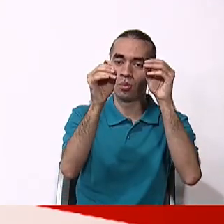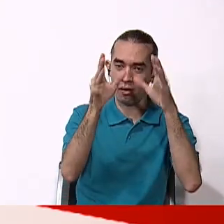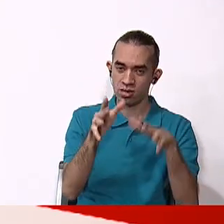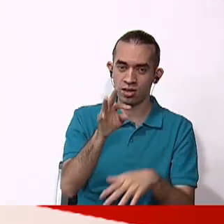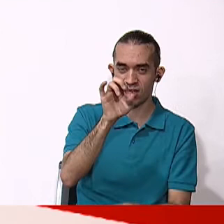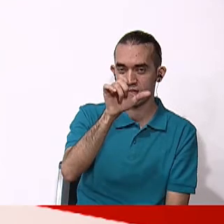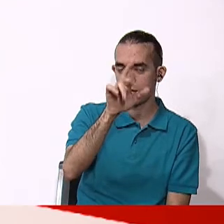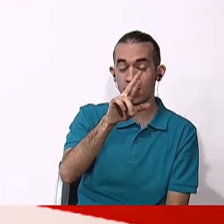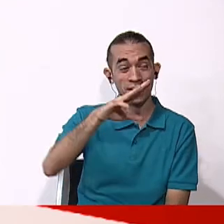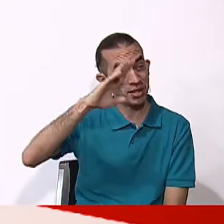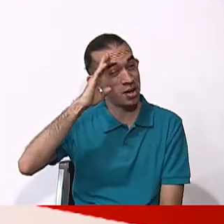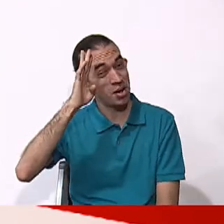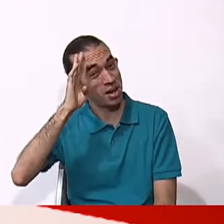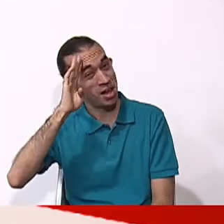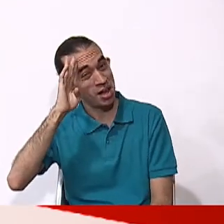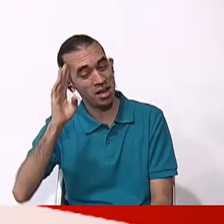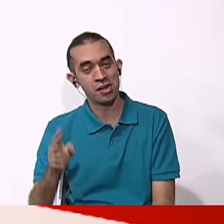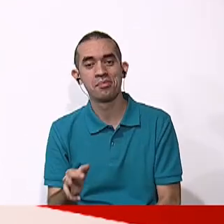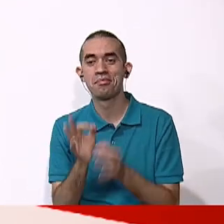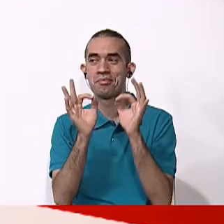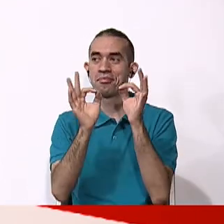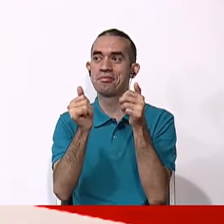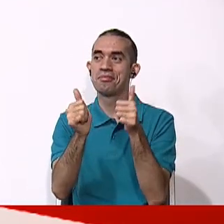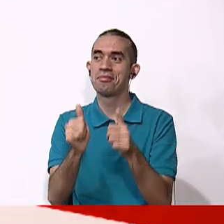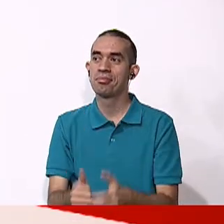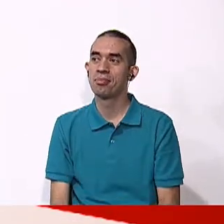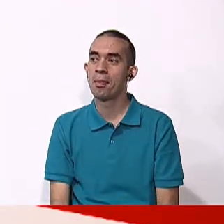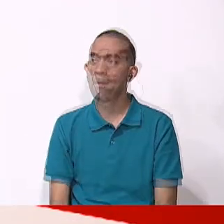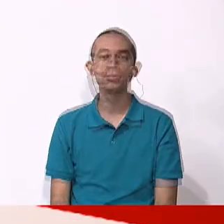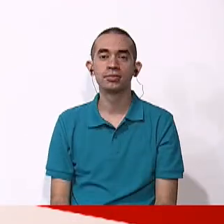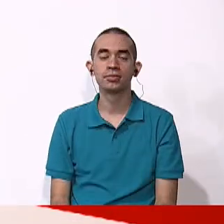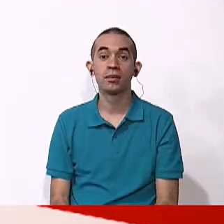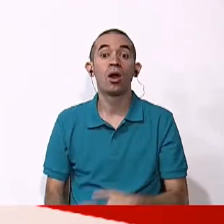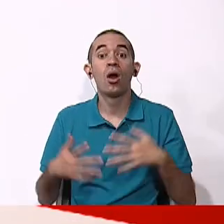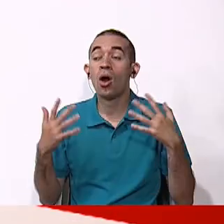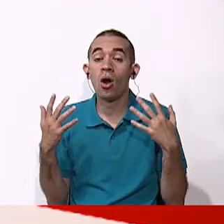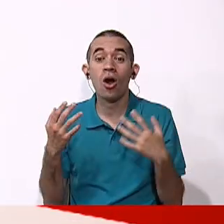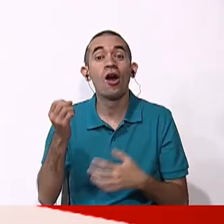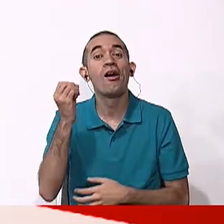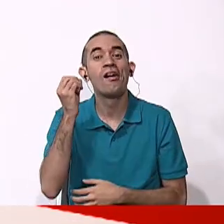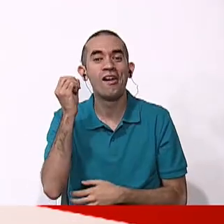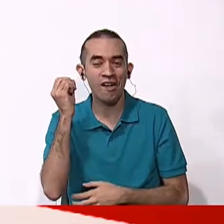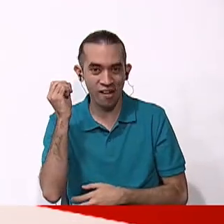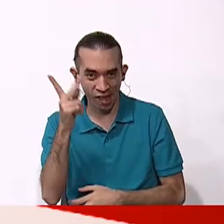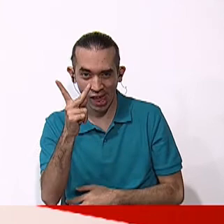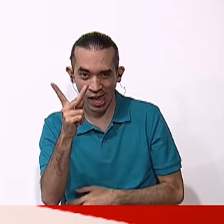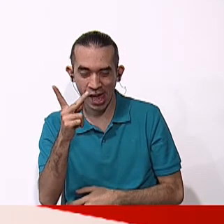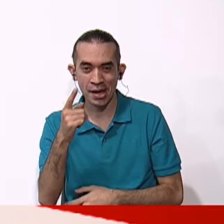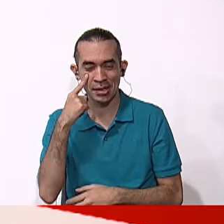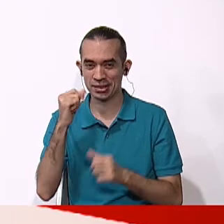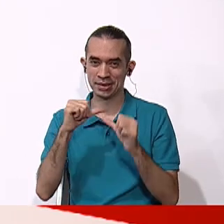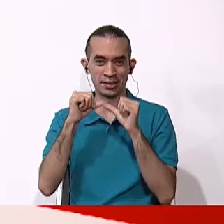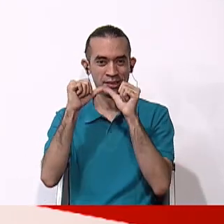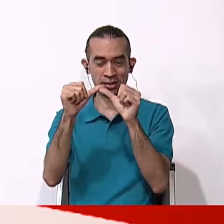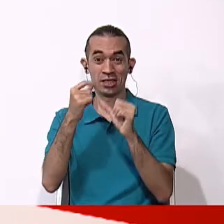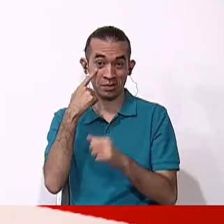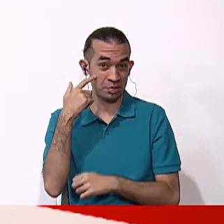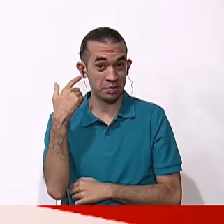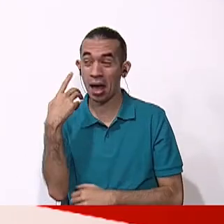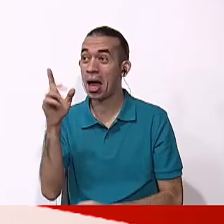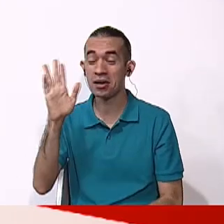teacher Jorge. Very good. Okay, Jack, let's continue.